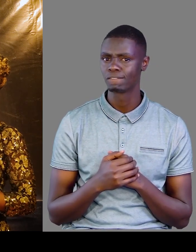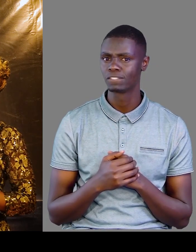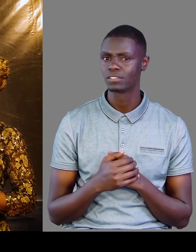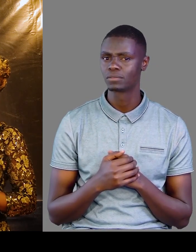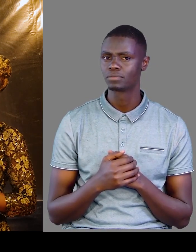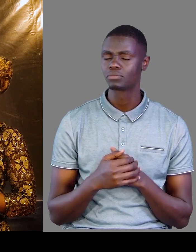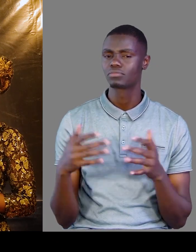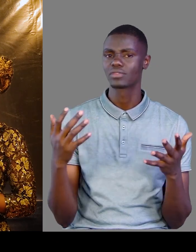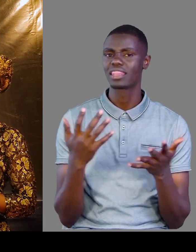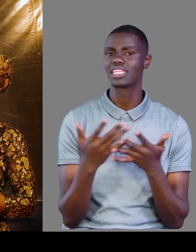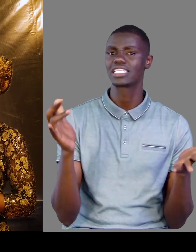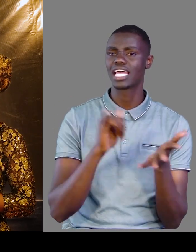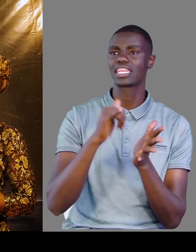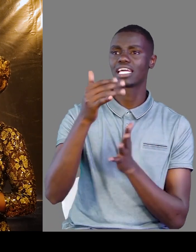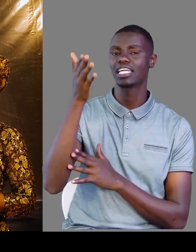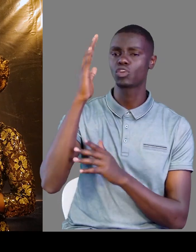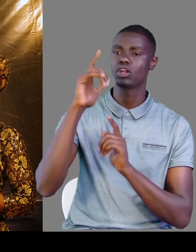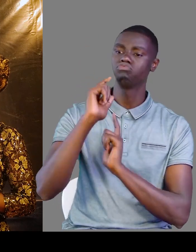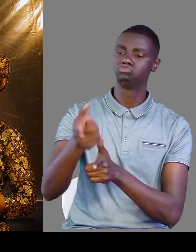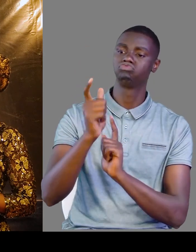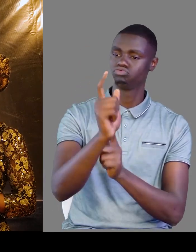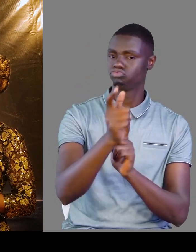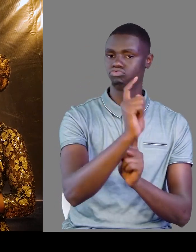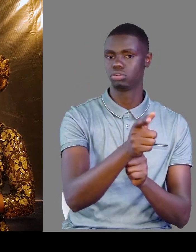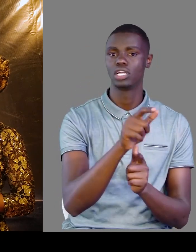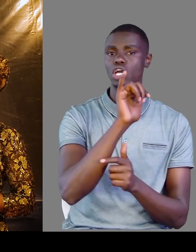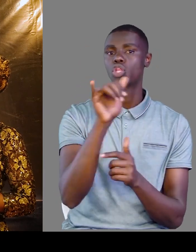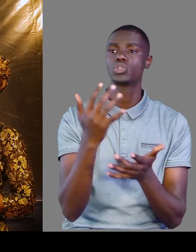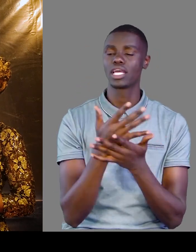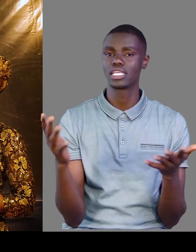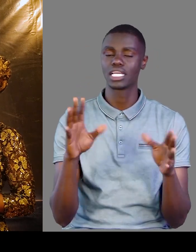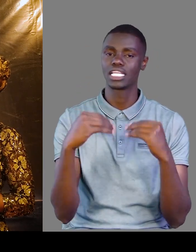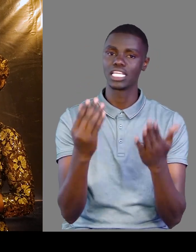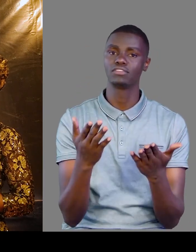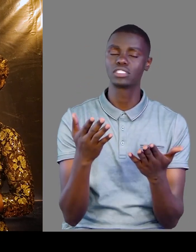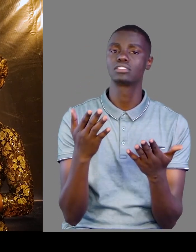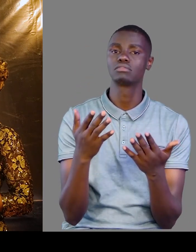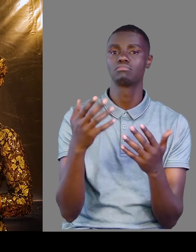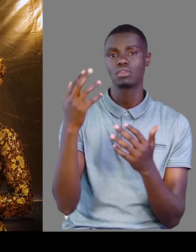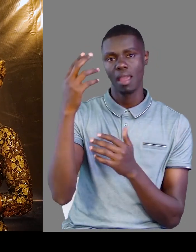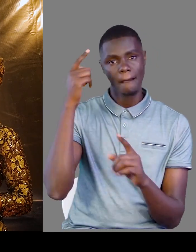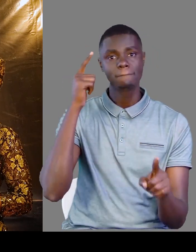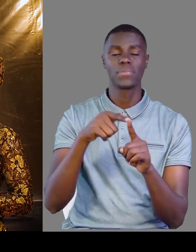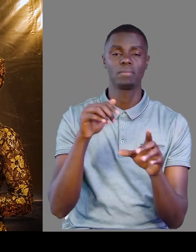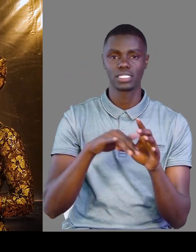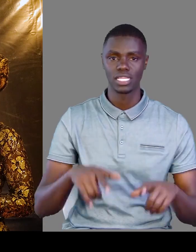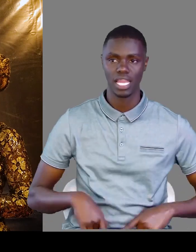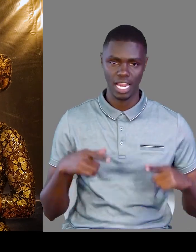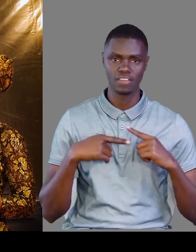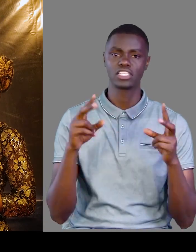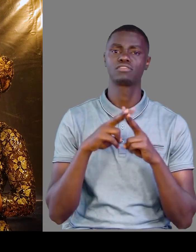things which God just rewards you. These are things which gives someone purpose in life. So I think overall it's very important, especially